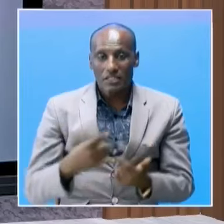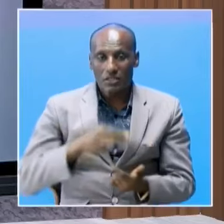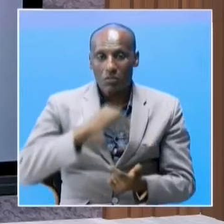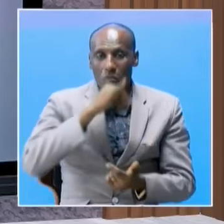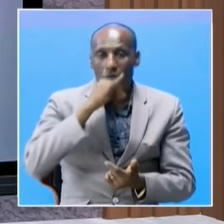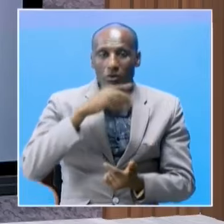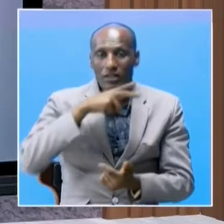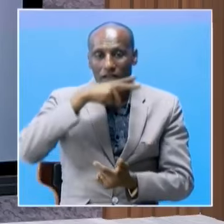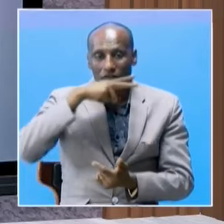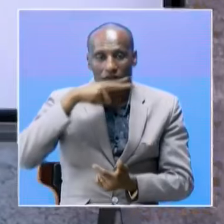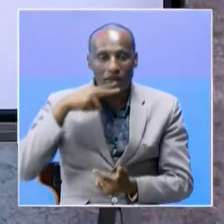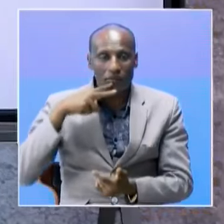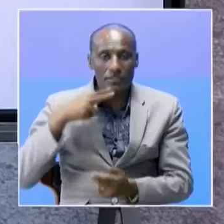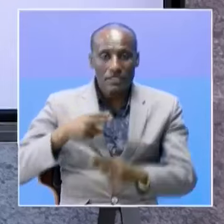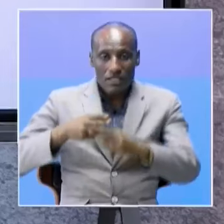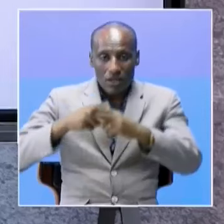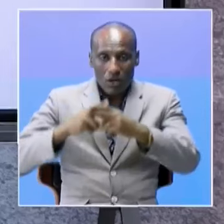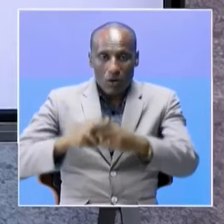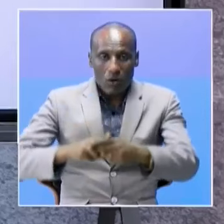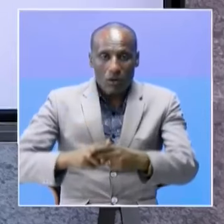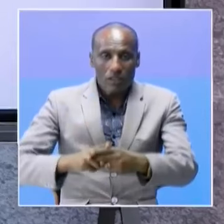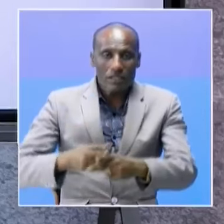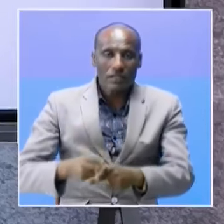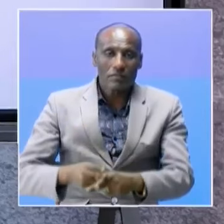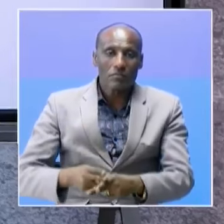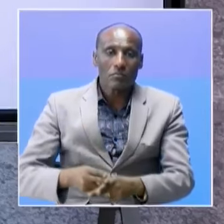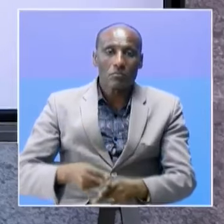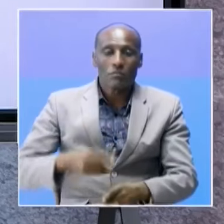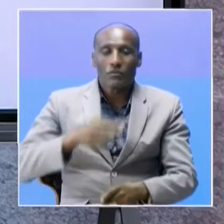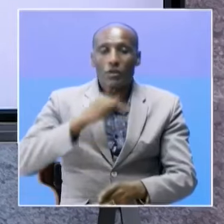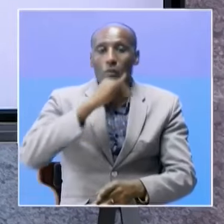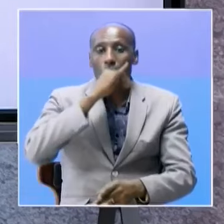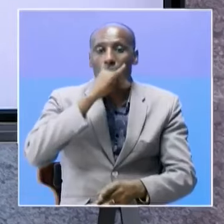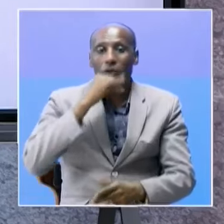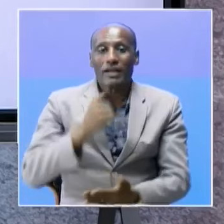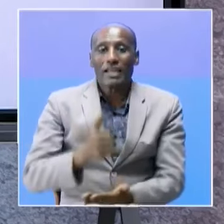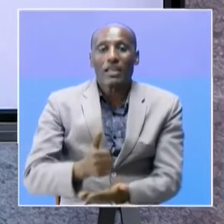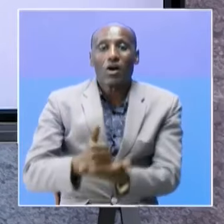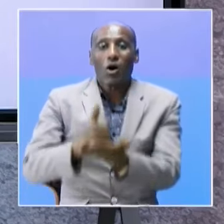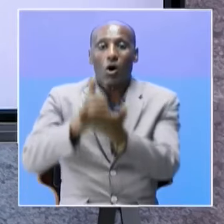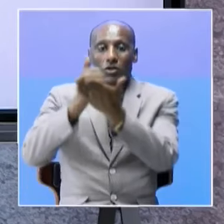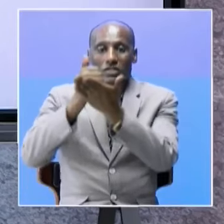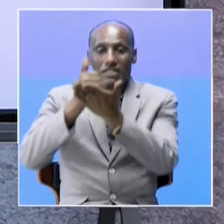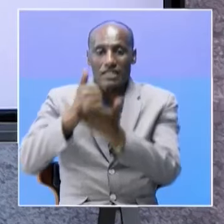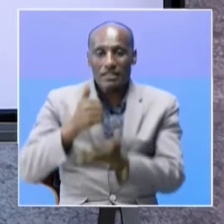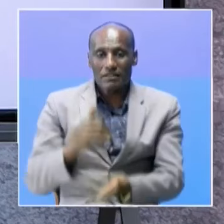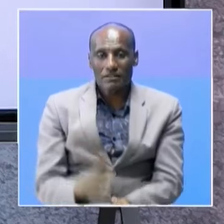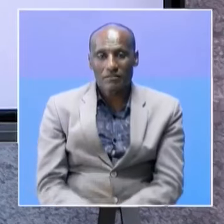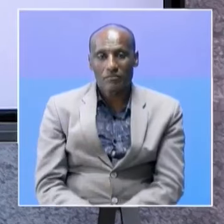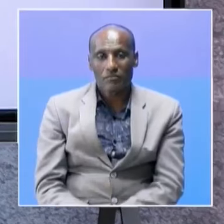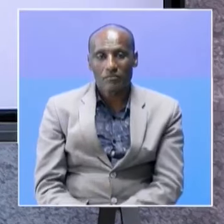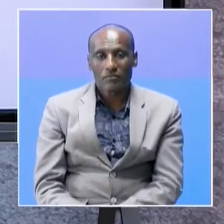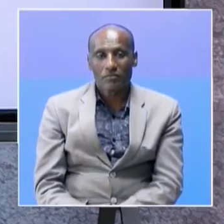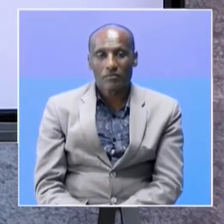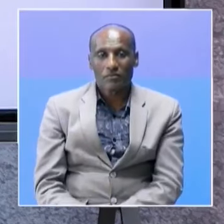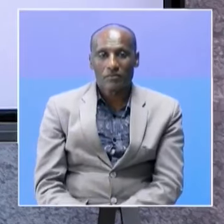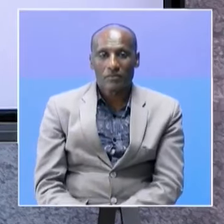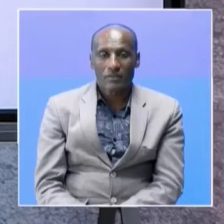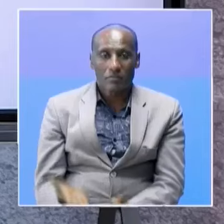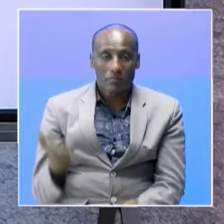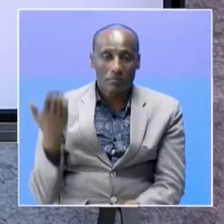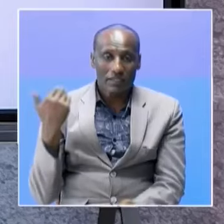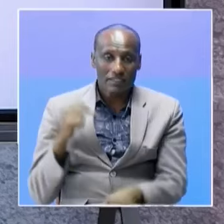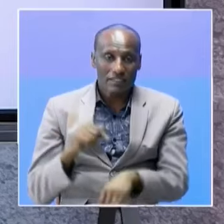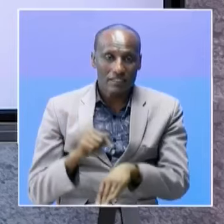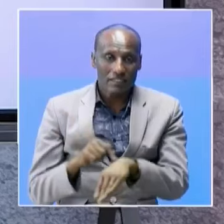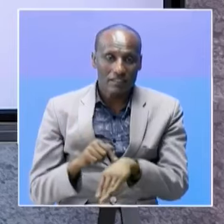we call them modal auxiliaries, they are different from the other auxiliaries that we learned last time, like